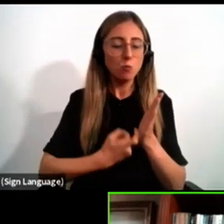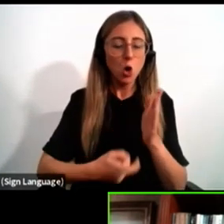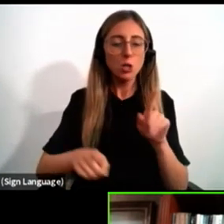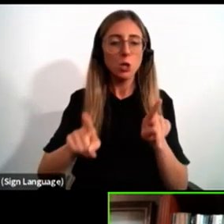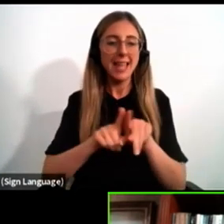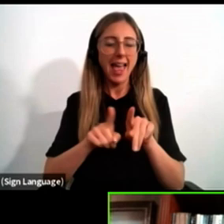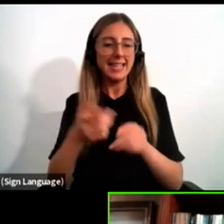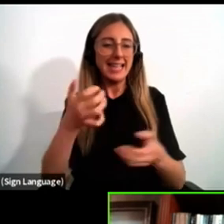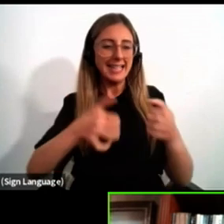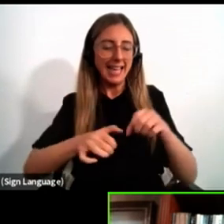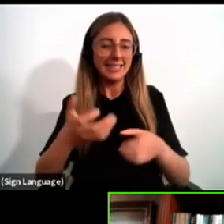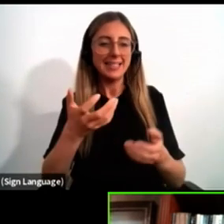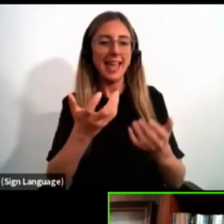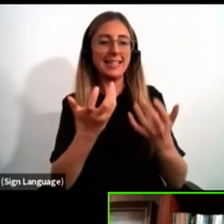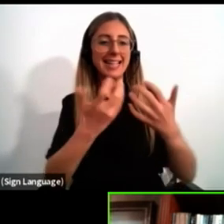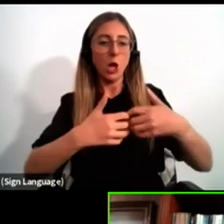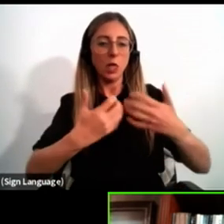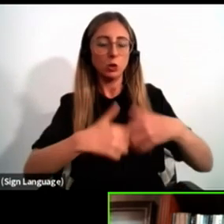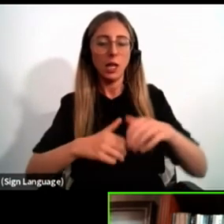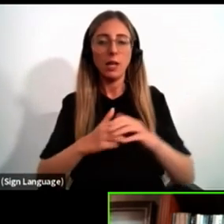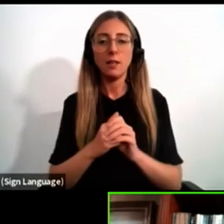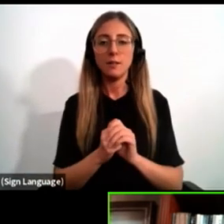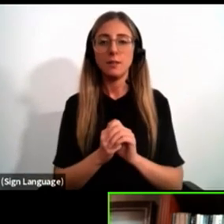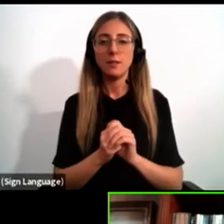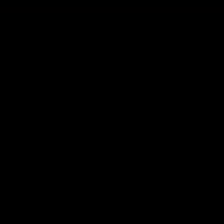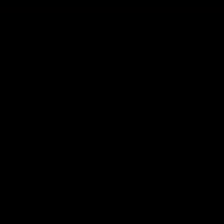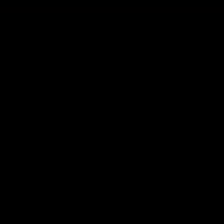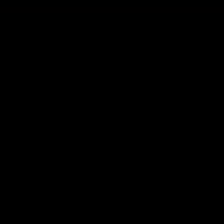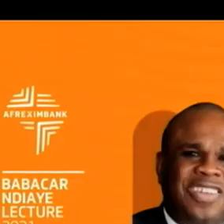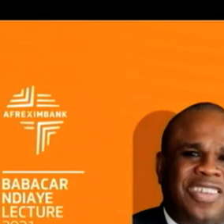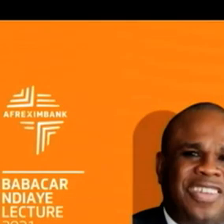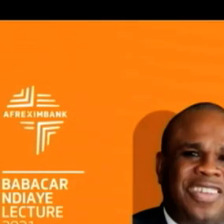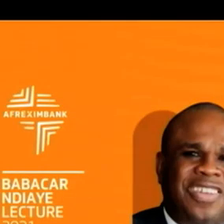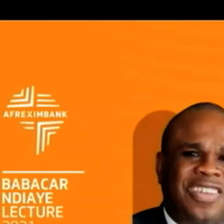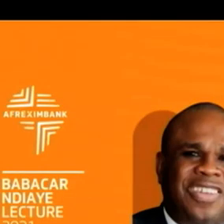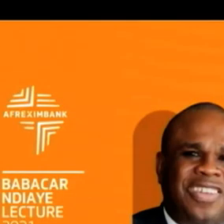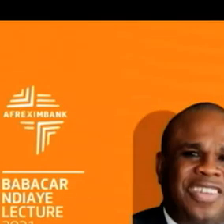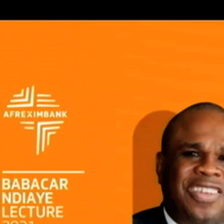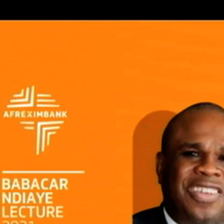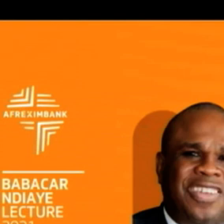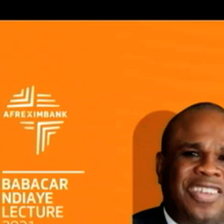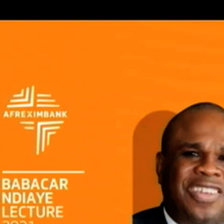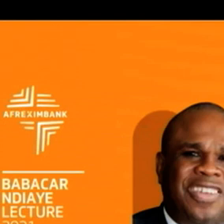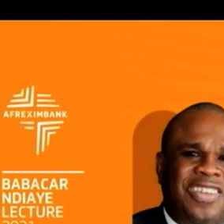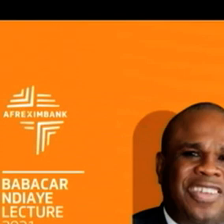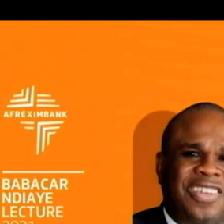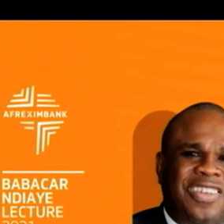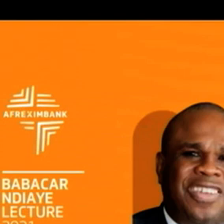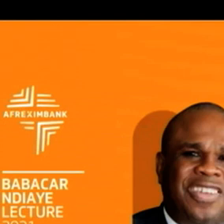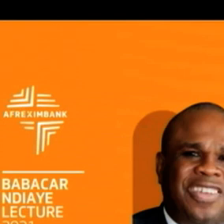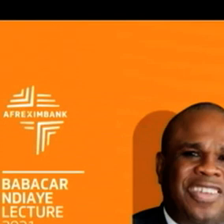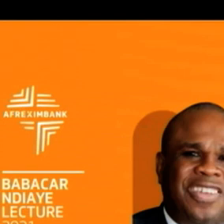Technology. Honorable ministers here present, Your Excellencies, ambassadors and members of the diplomatic